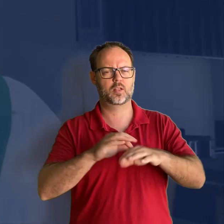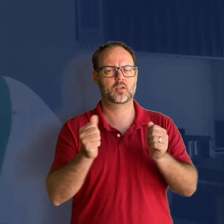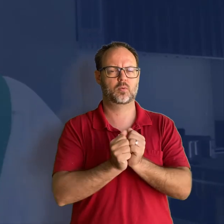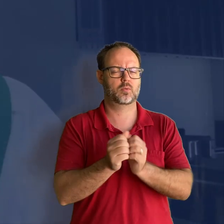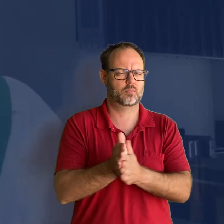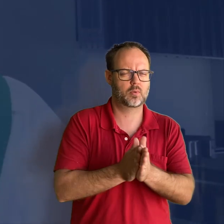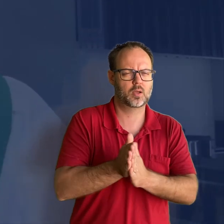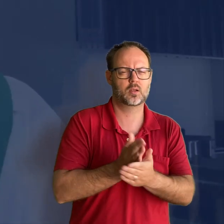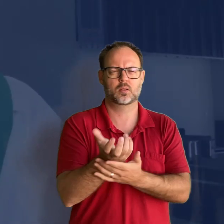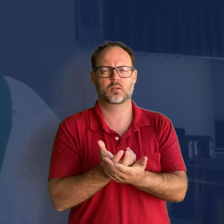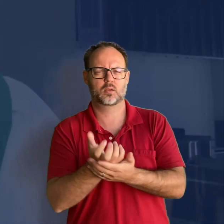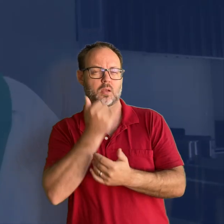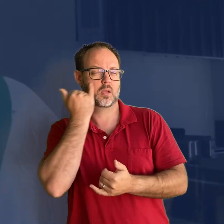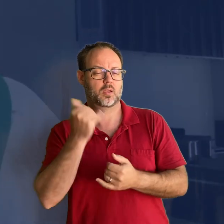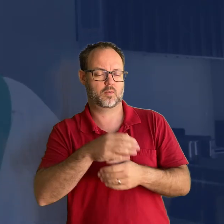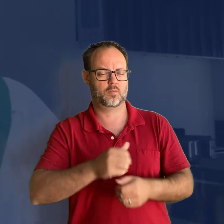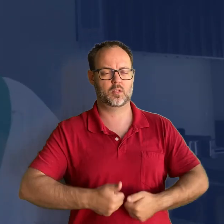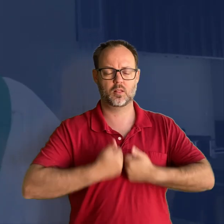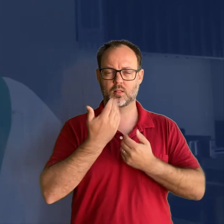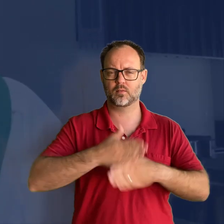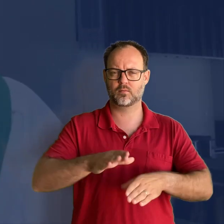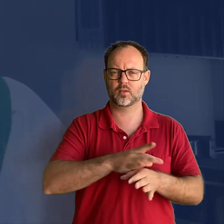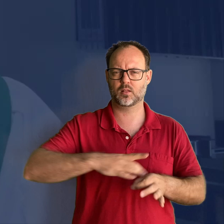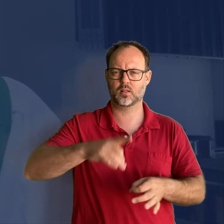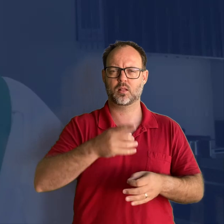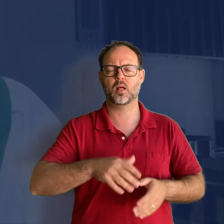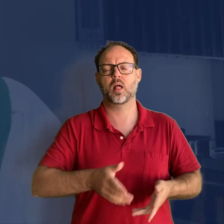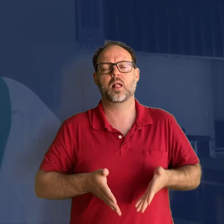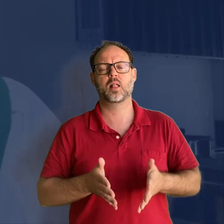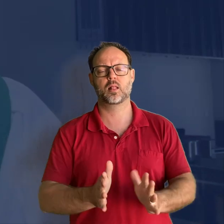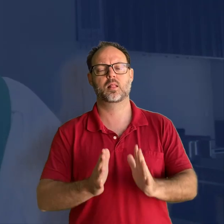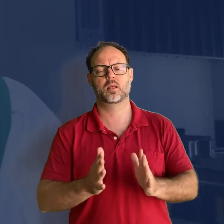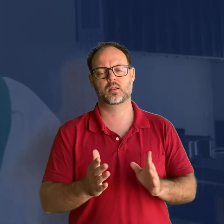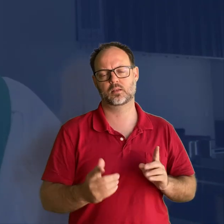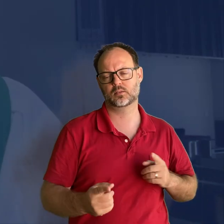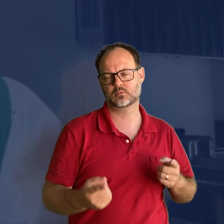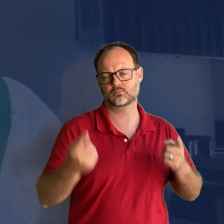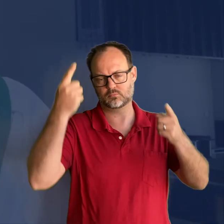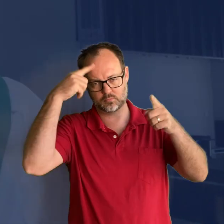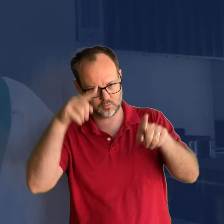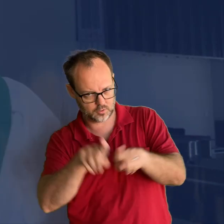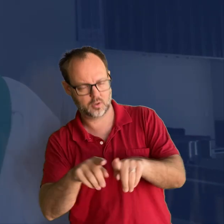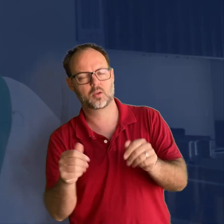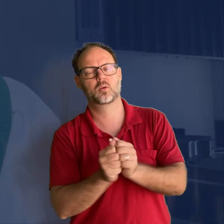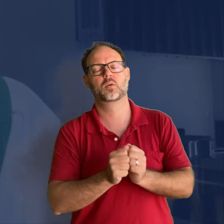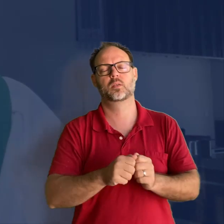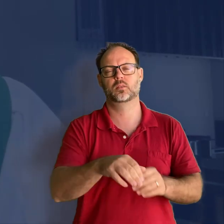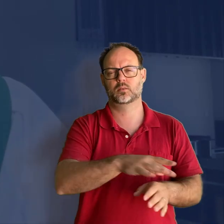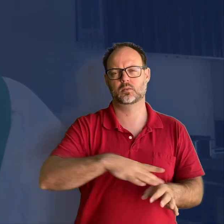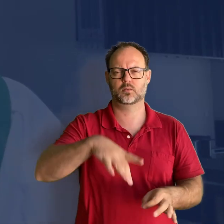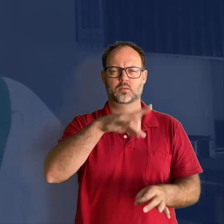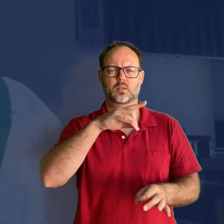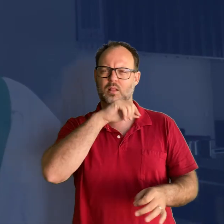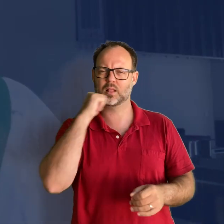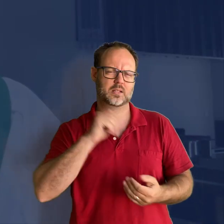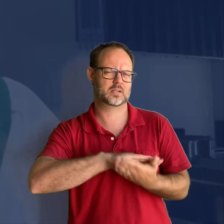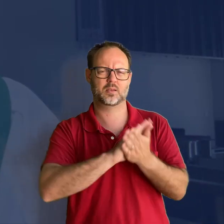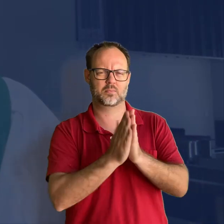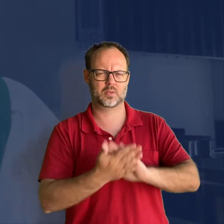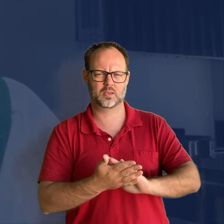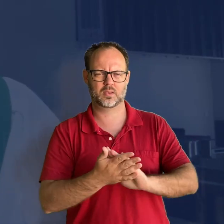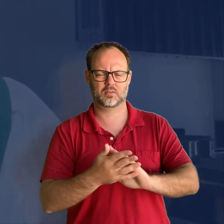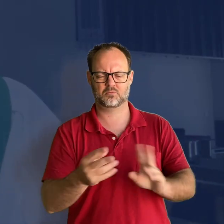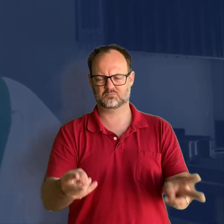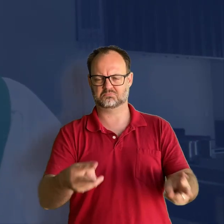desires. If we live by the Spirit, let us also keep in step with the Spirit. Let us not become